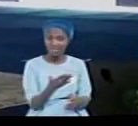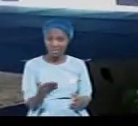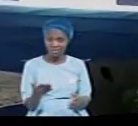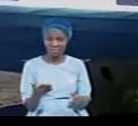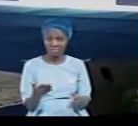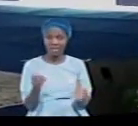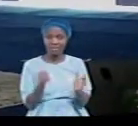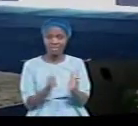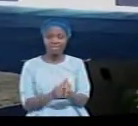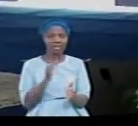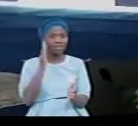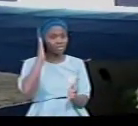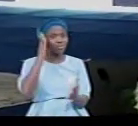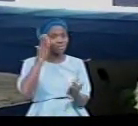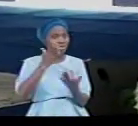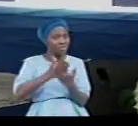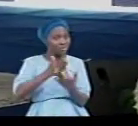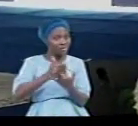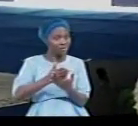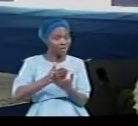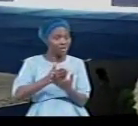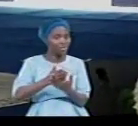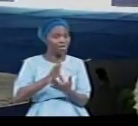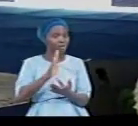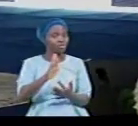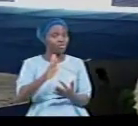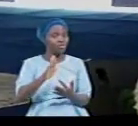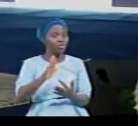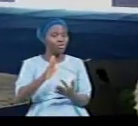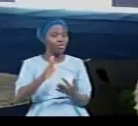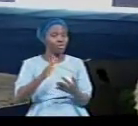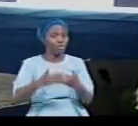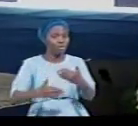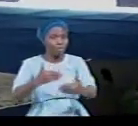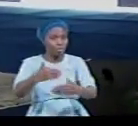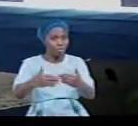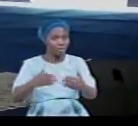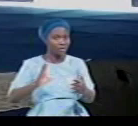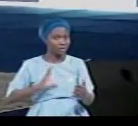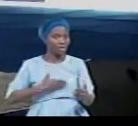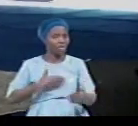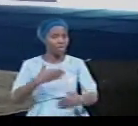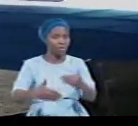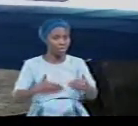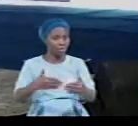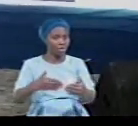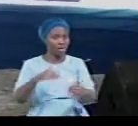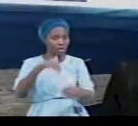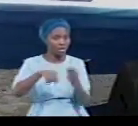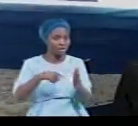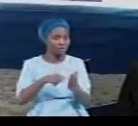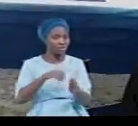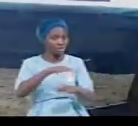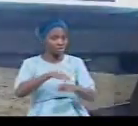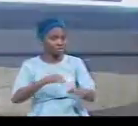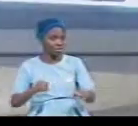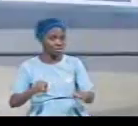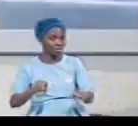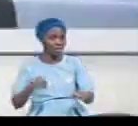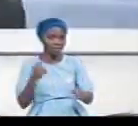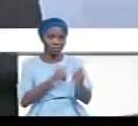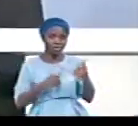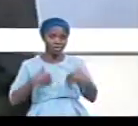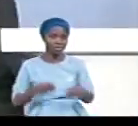that will hinder your progress, our progress in this calling the Lord has given